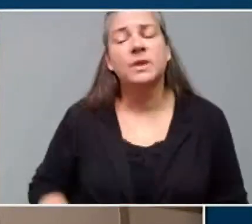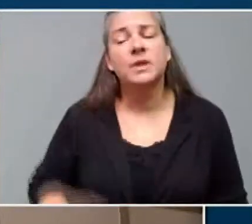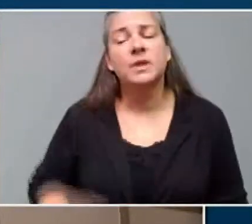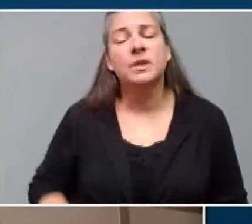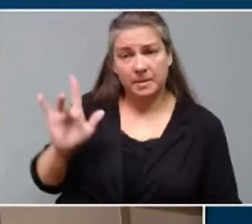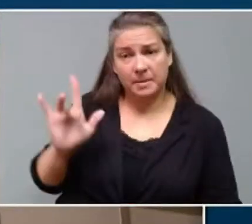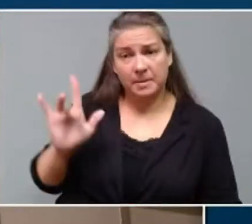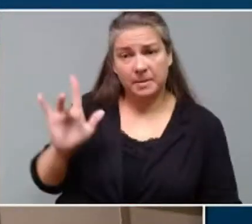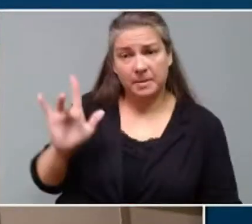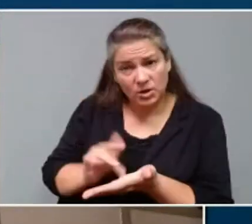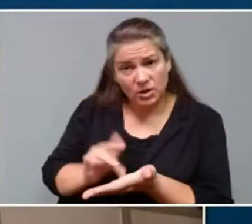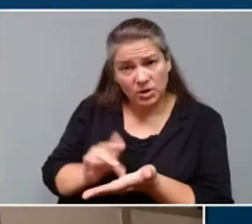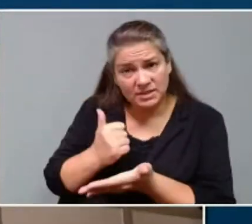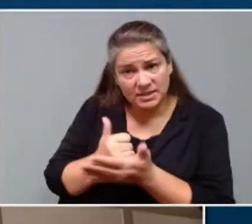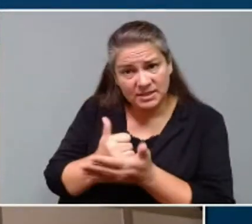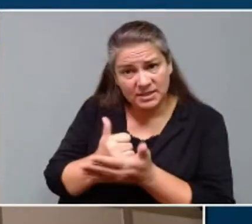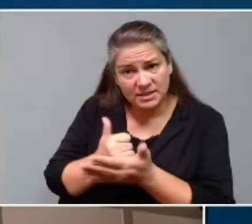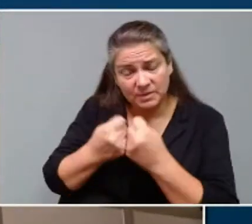a godsend.